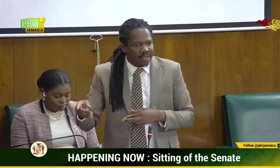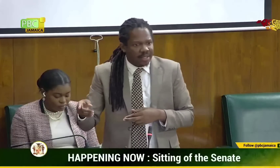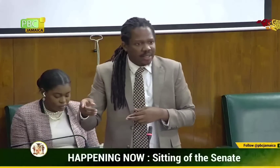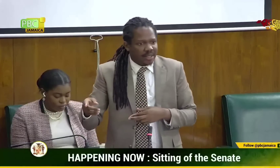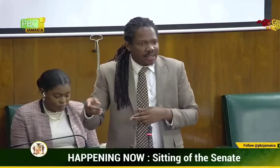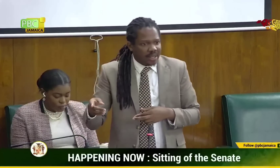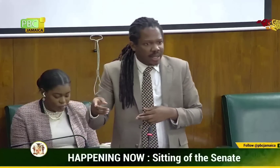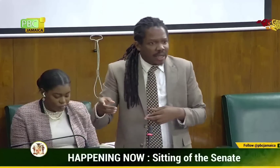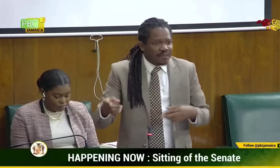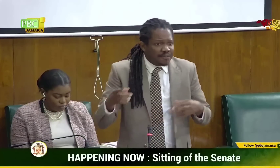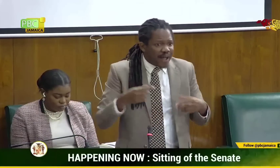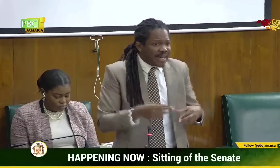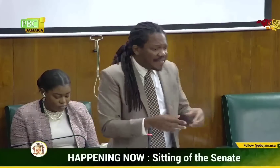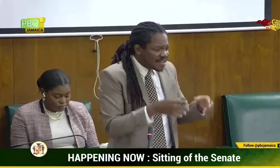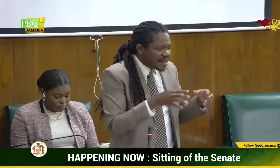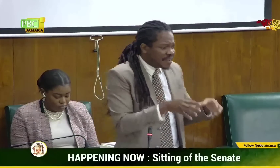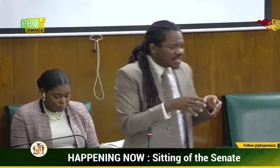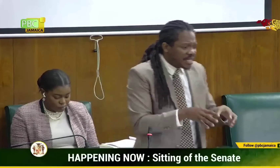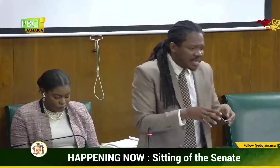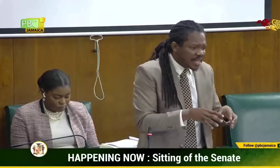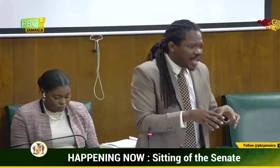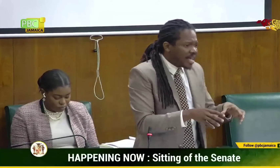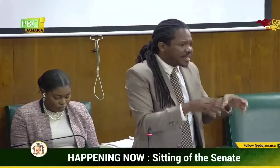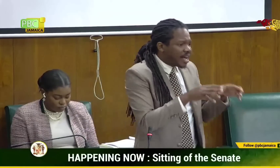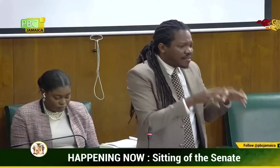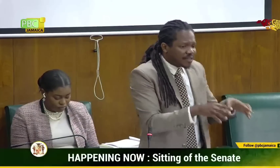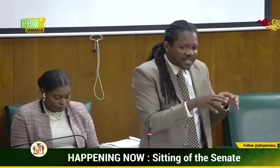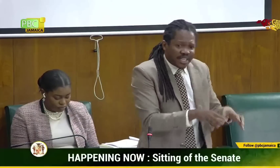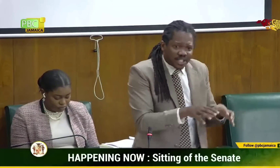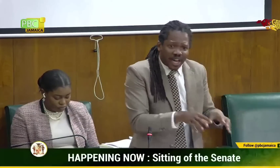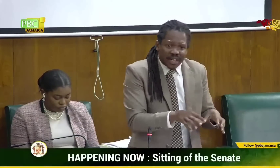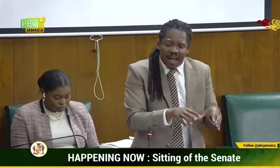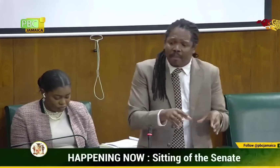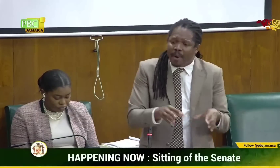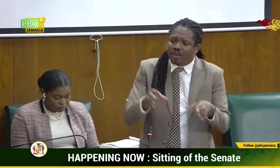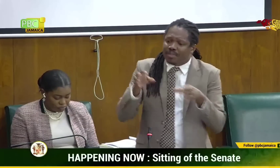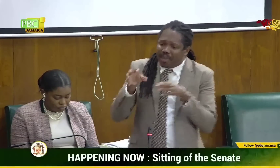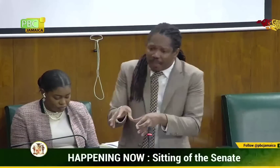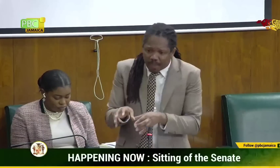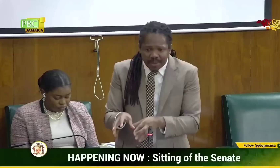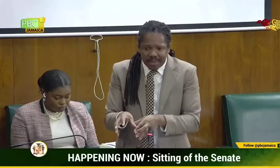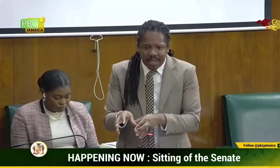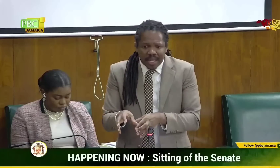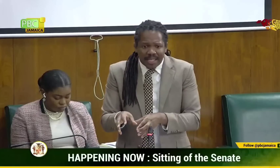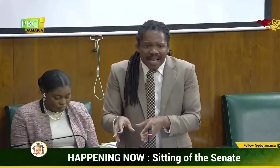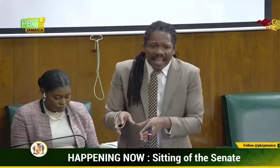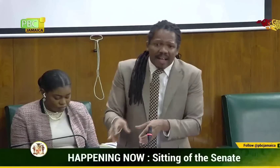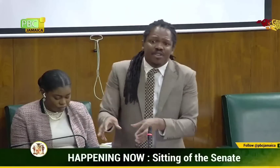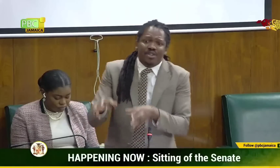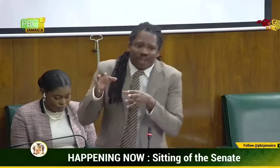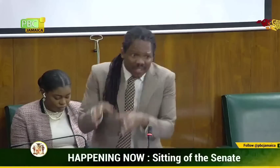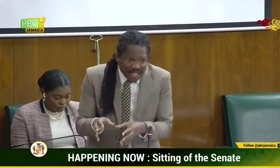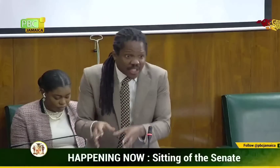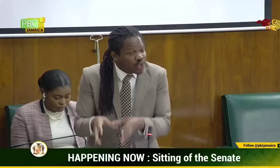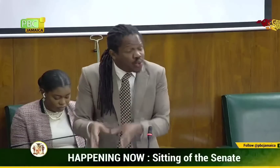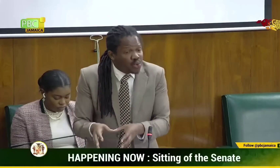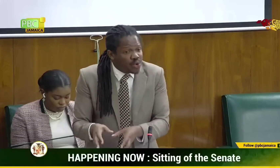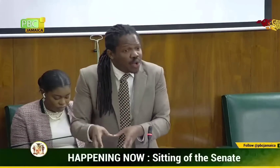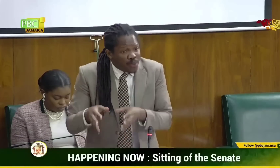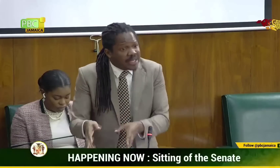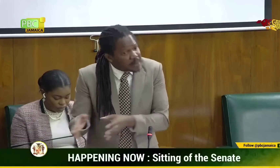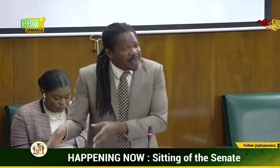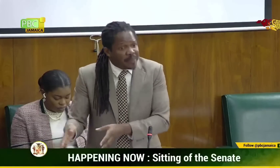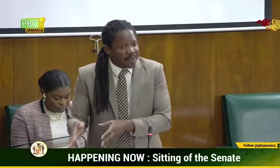mayor. In fact, I've never seen a conversation about people that have nothing to